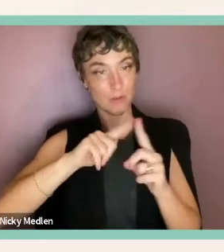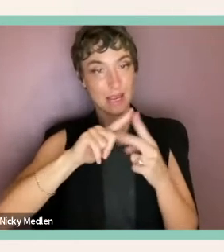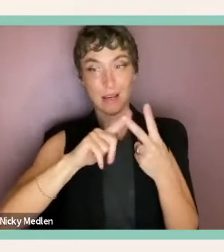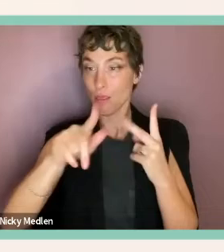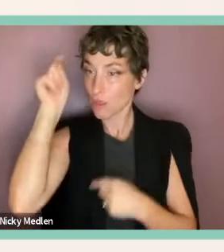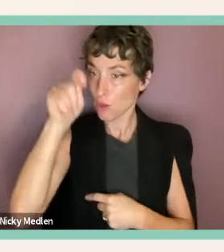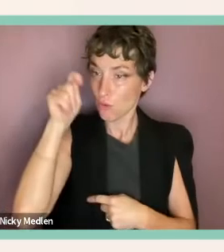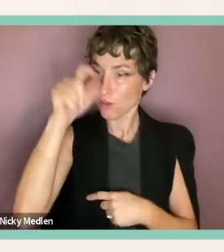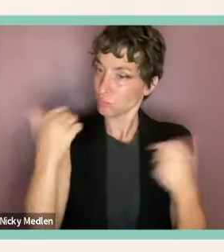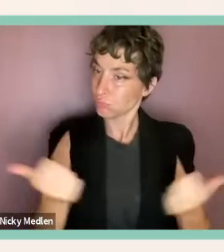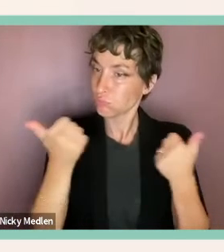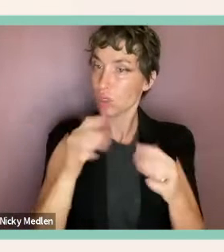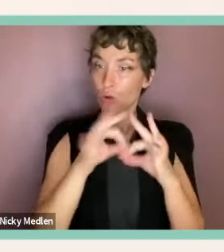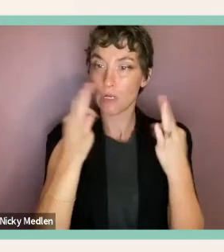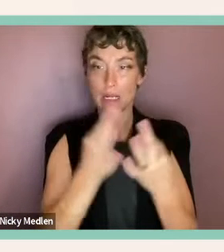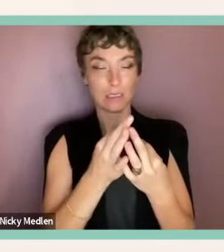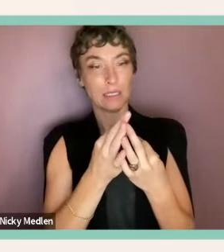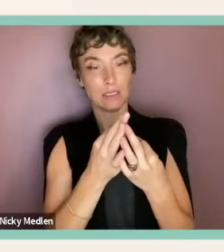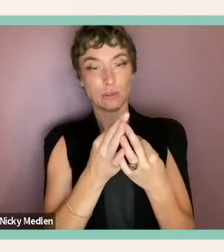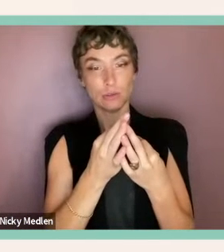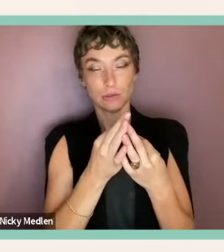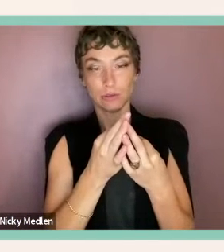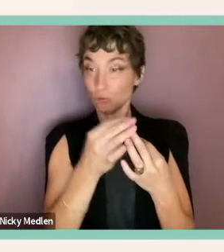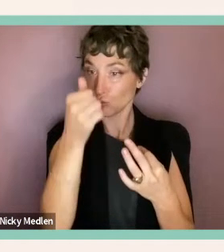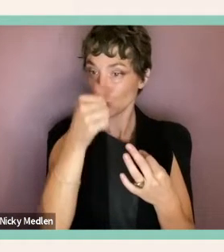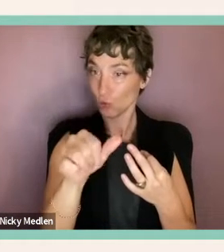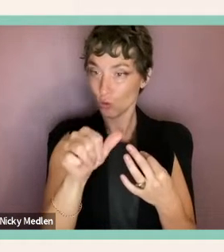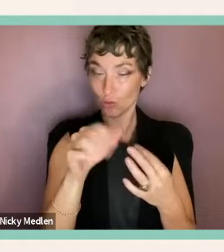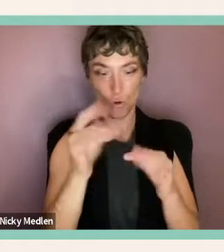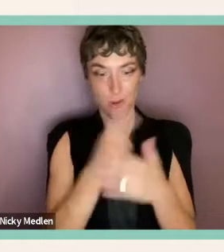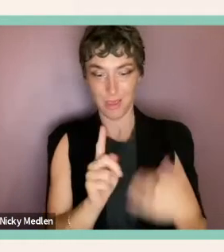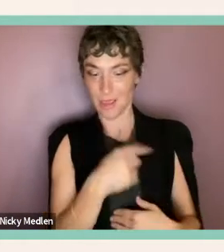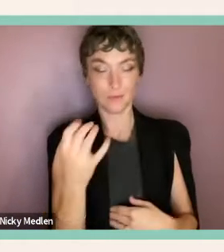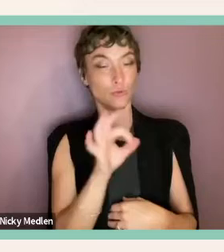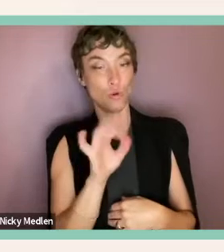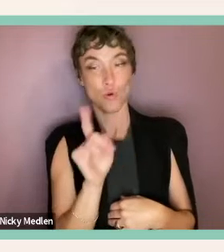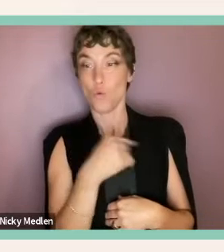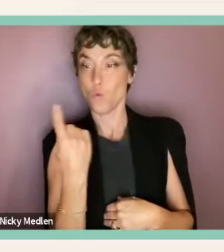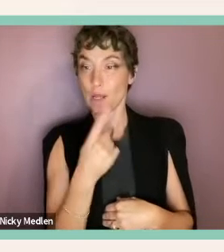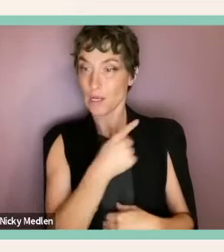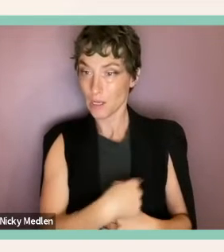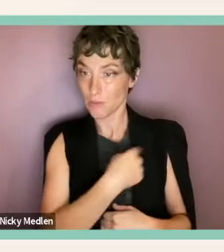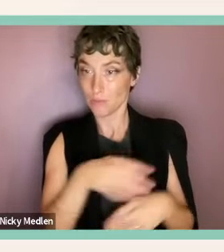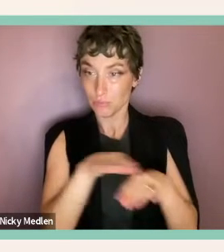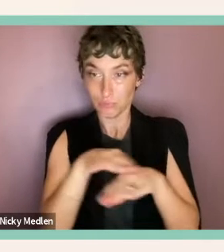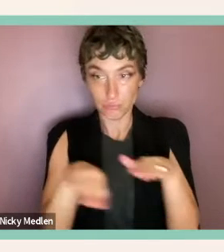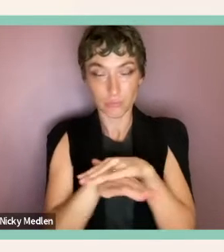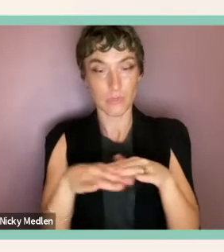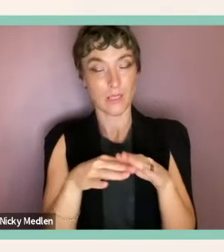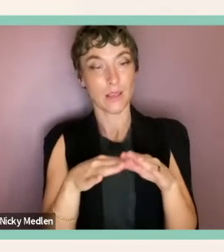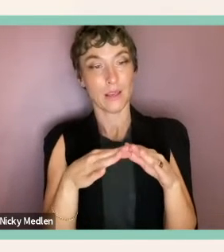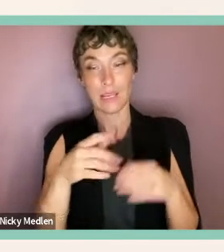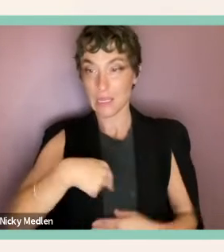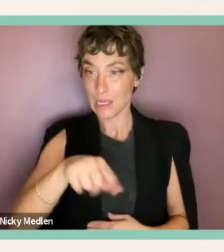of organizations use outside of Our Watch, but we are committed to using intersectionality here